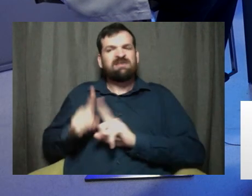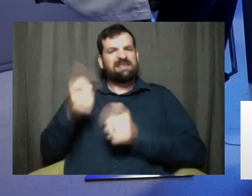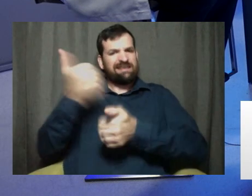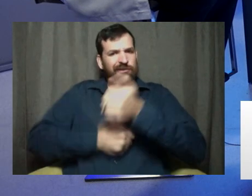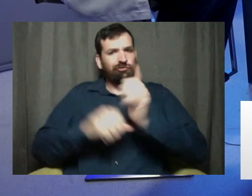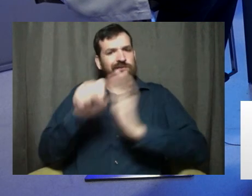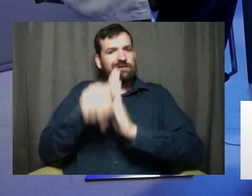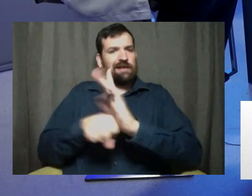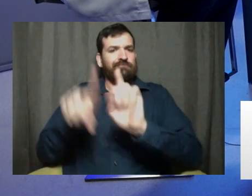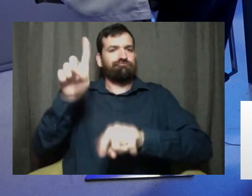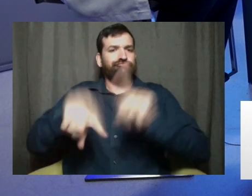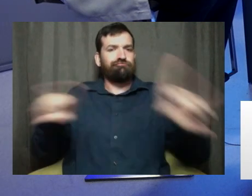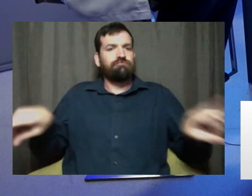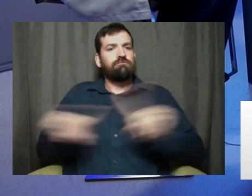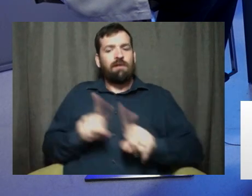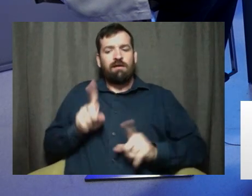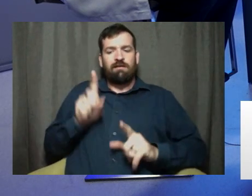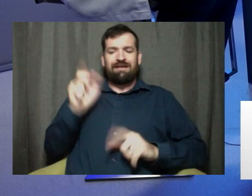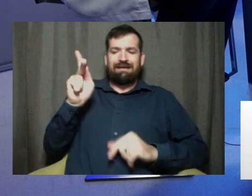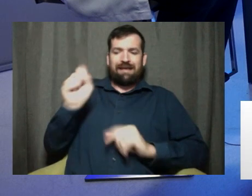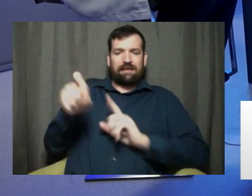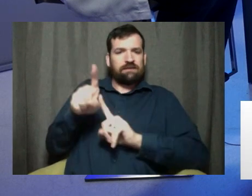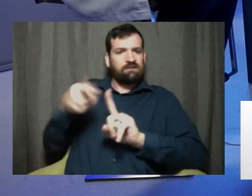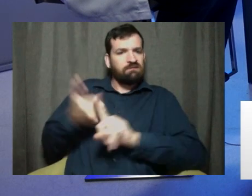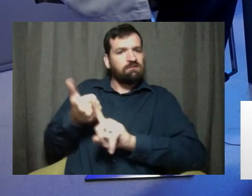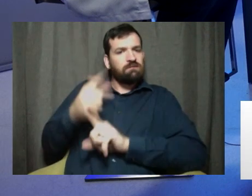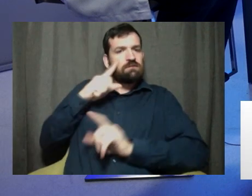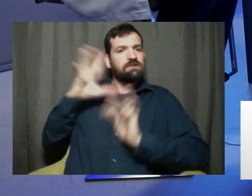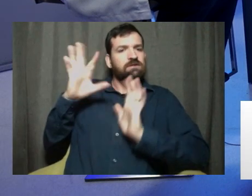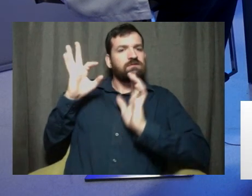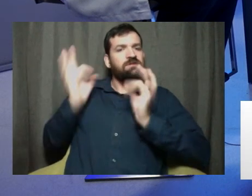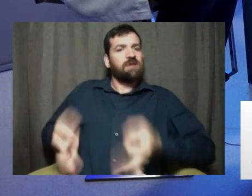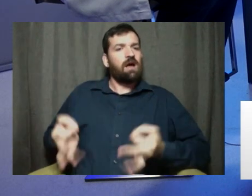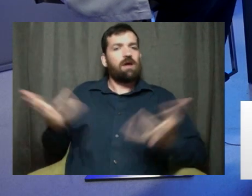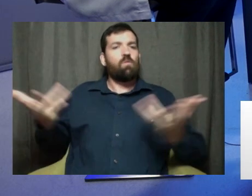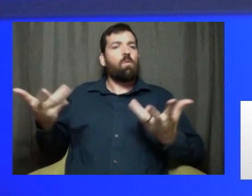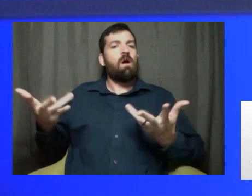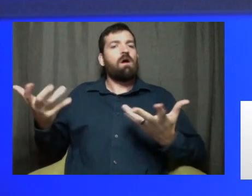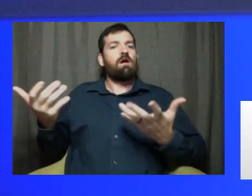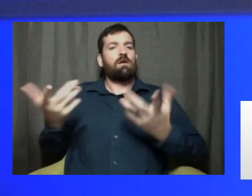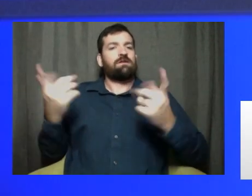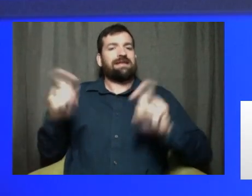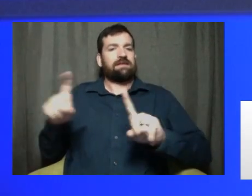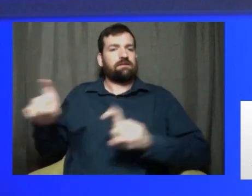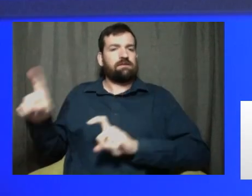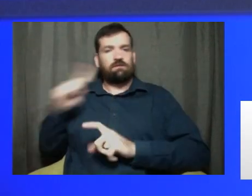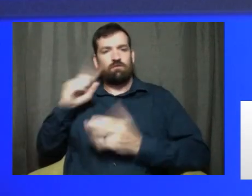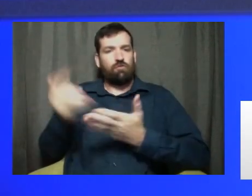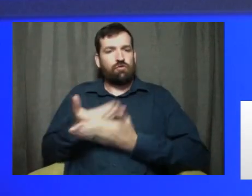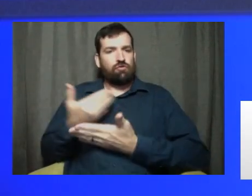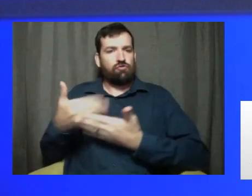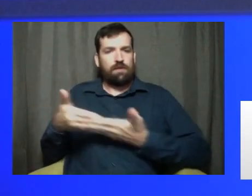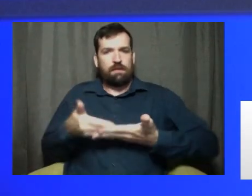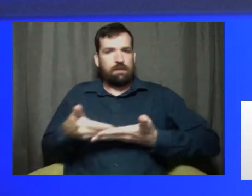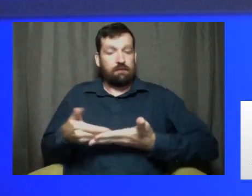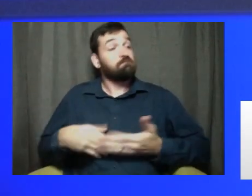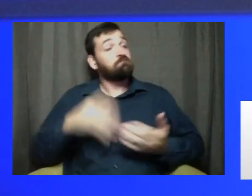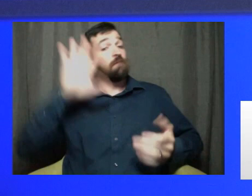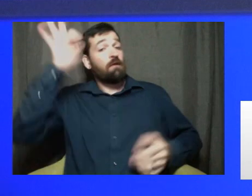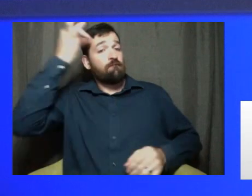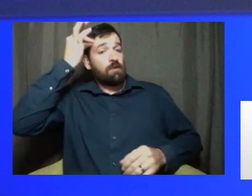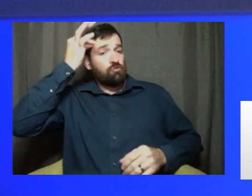Kansas decide what screenings to perform on our newborns? Yeah, that's a great question. So the federal government has set